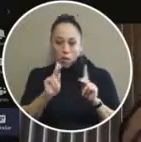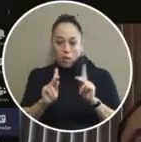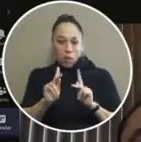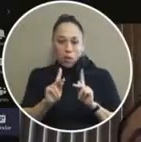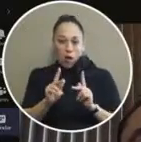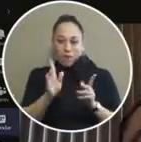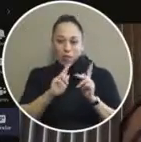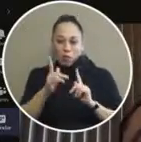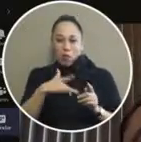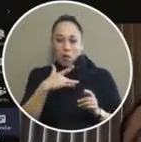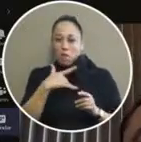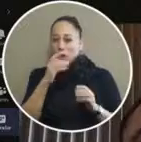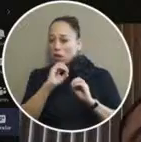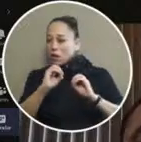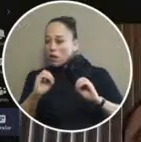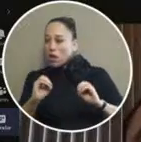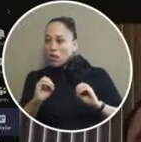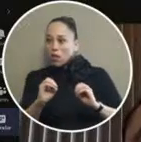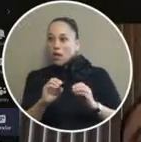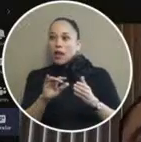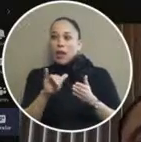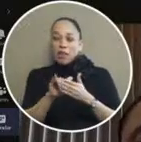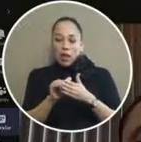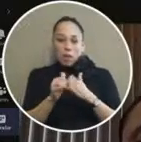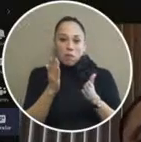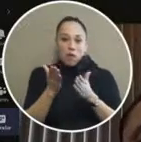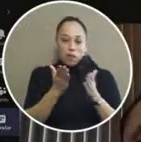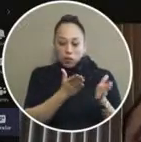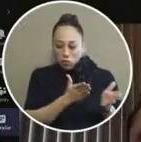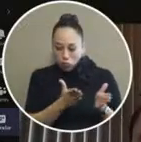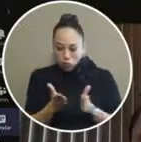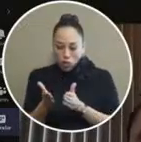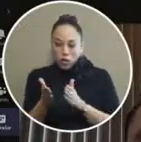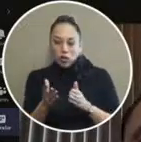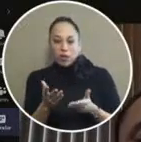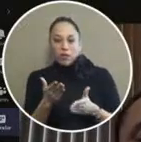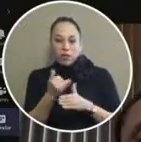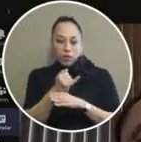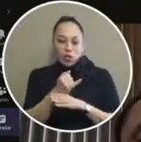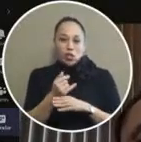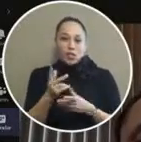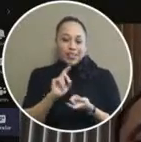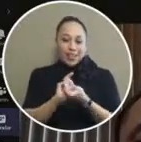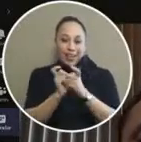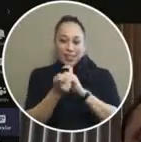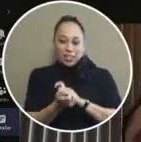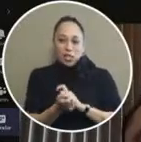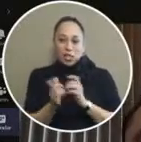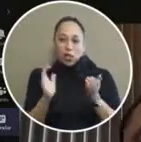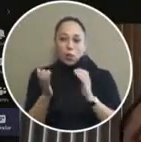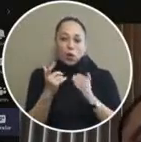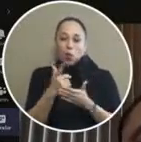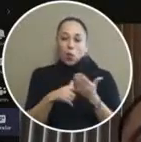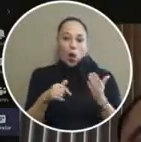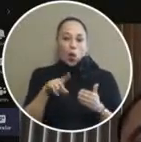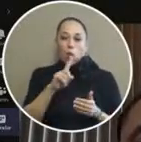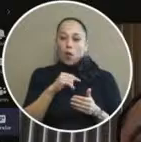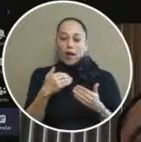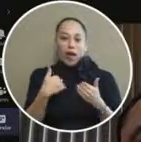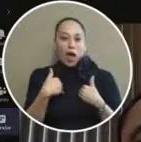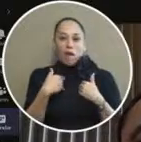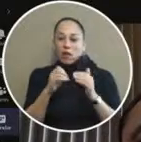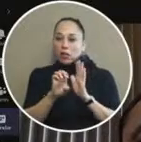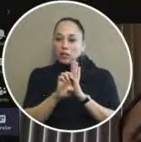And then definitely the strategy to do other interventions is going to change compared to when we have